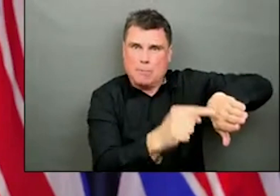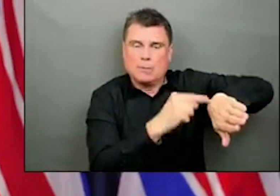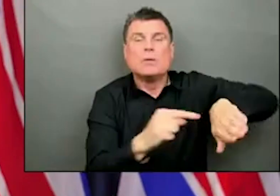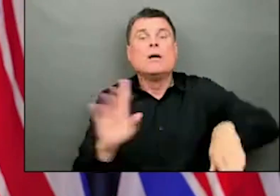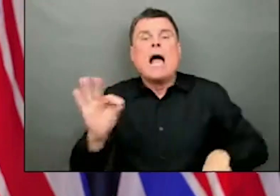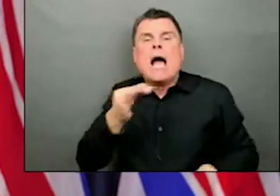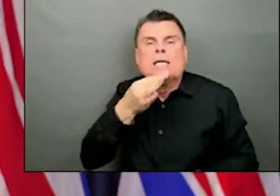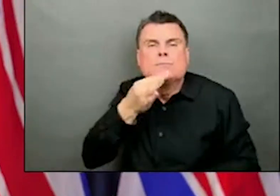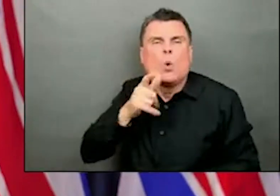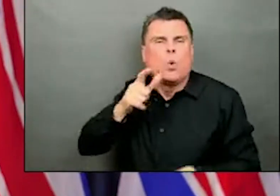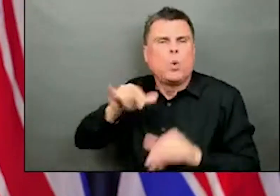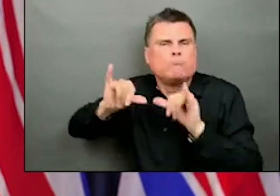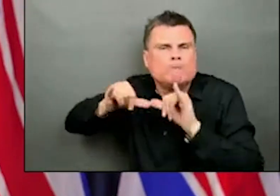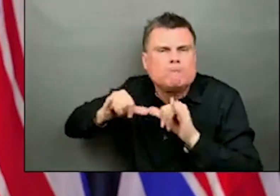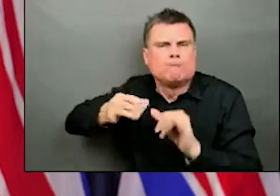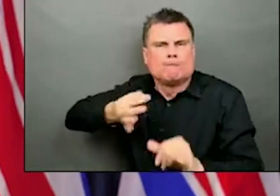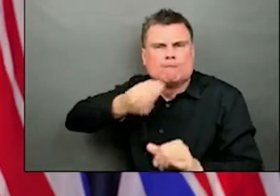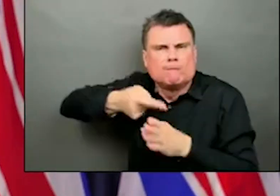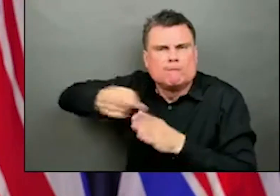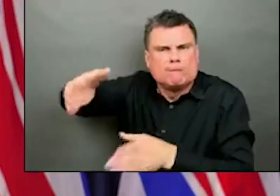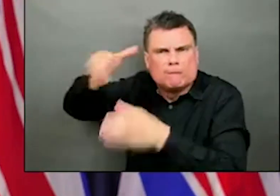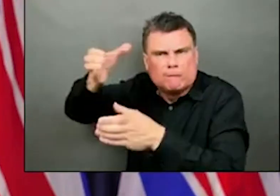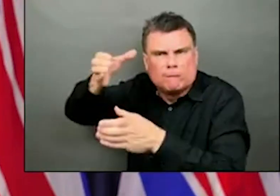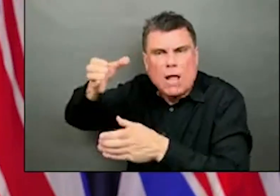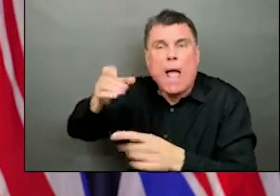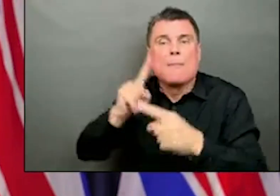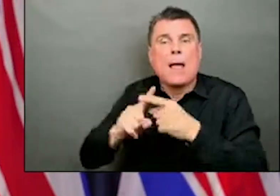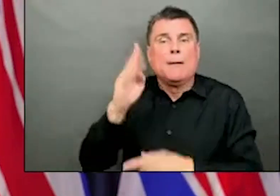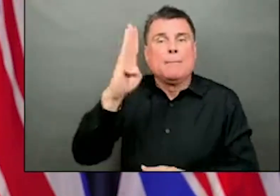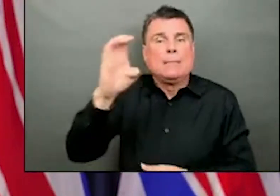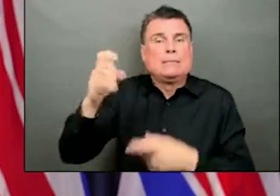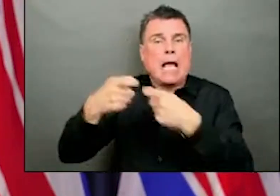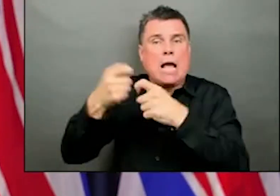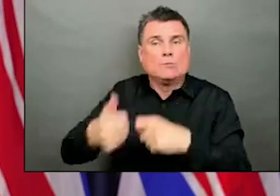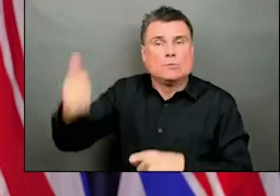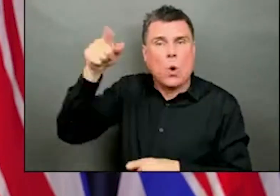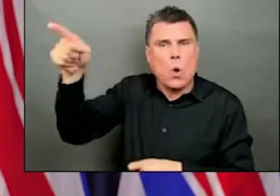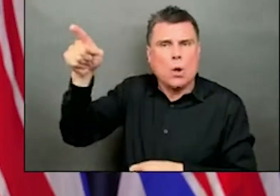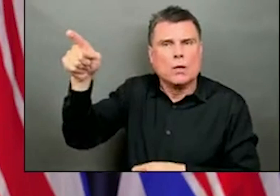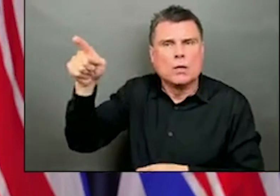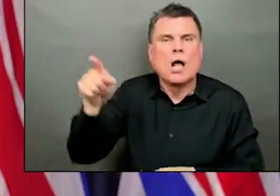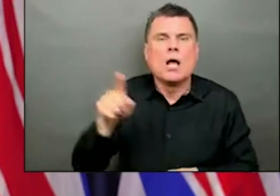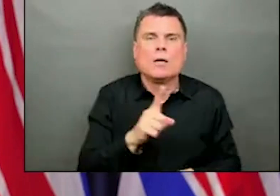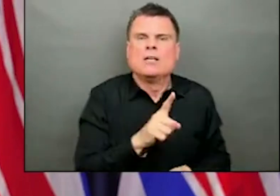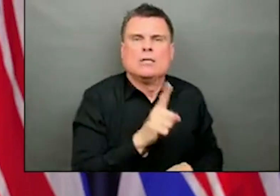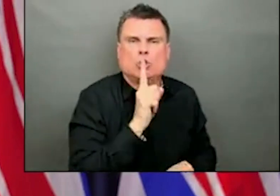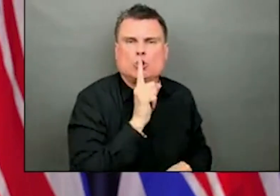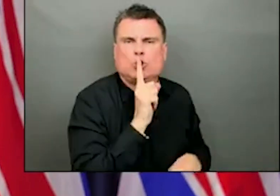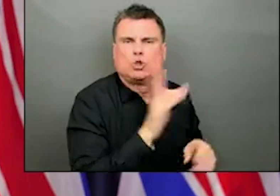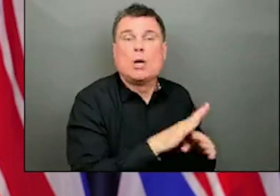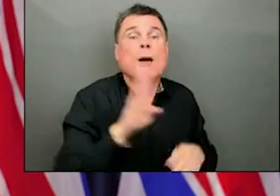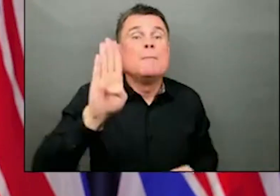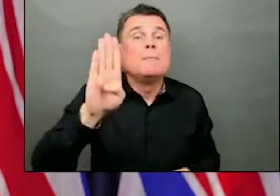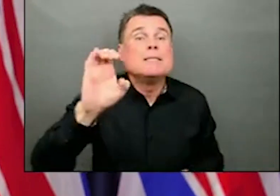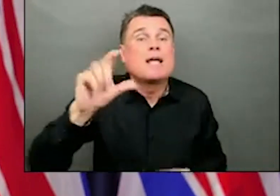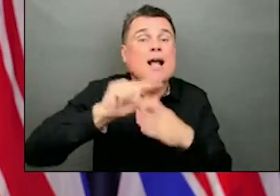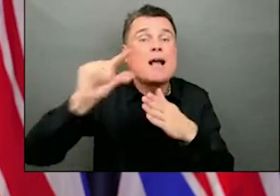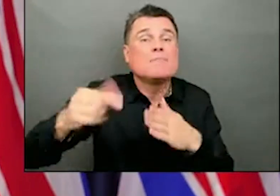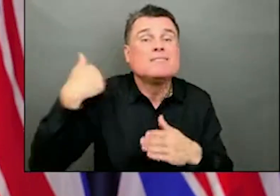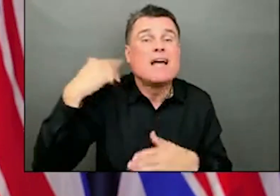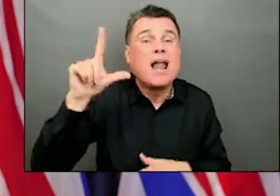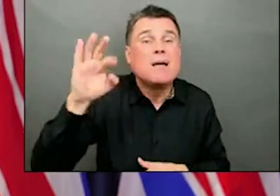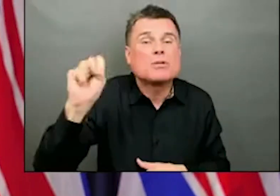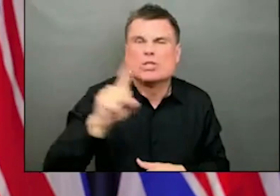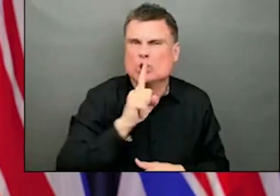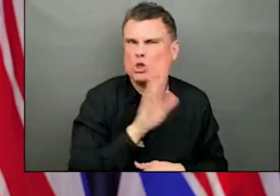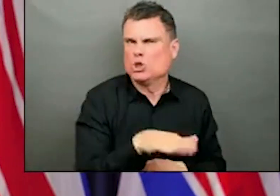BC Liberals short-circuited that. That information wasn't made public. In 2017, when we were reviewing the go-ahead or